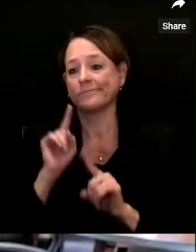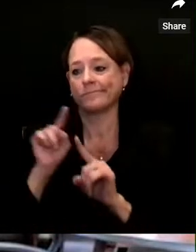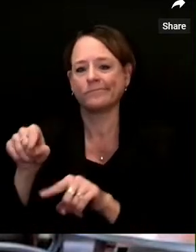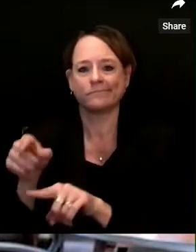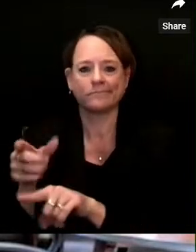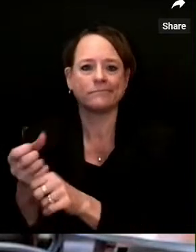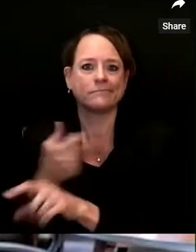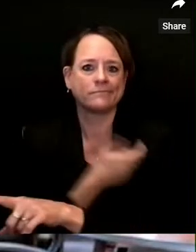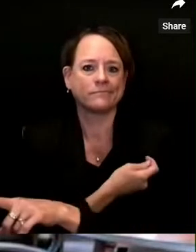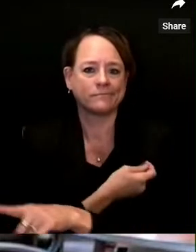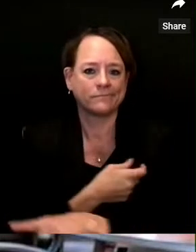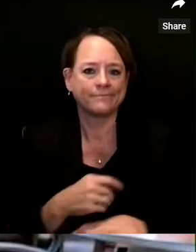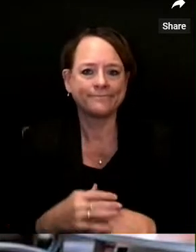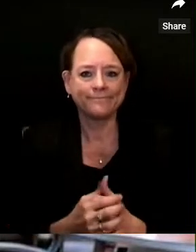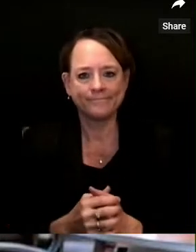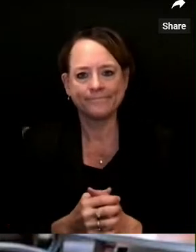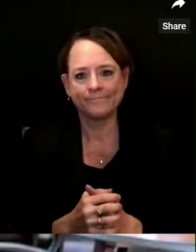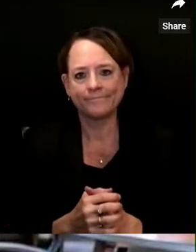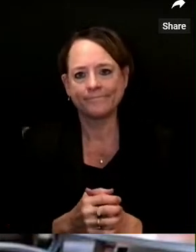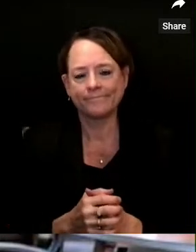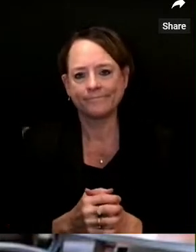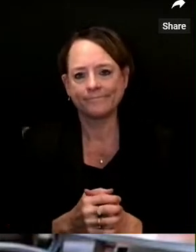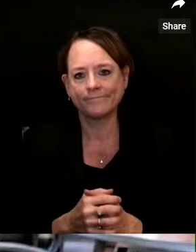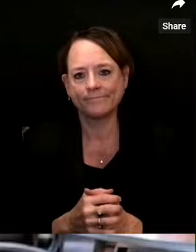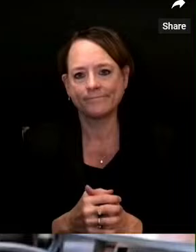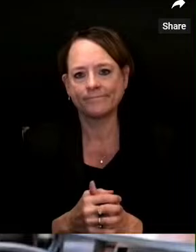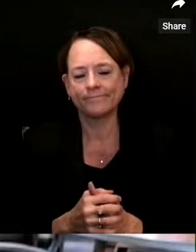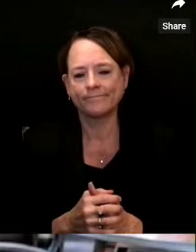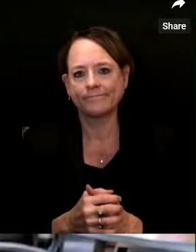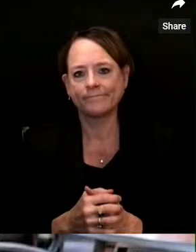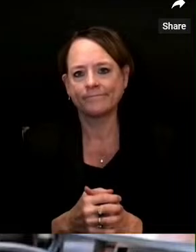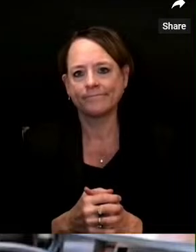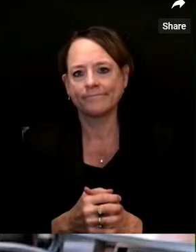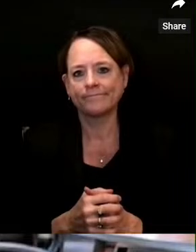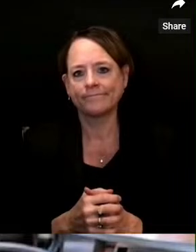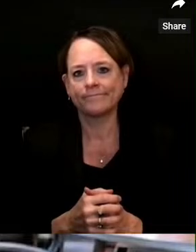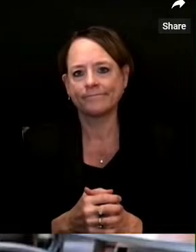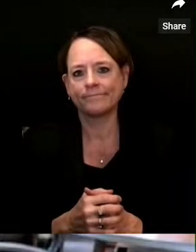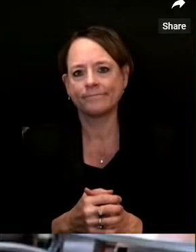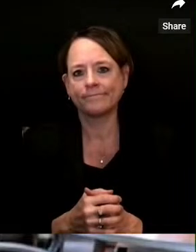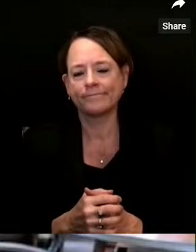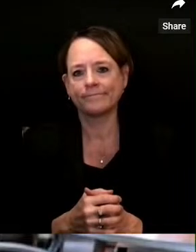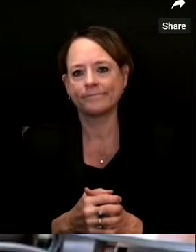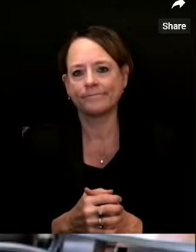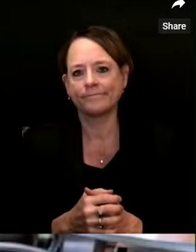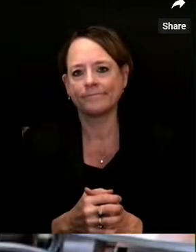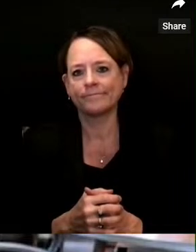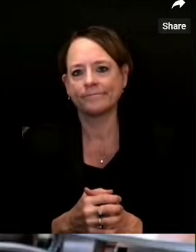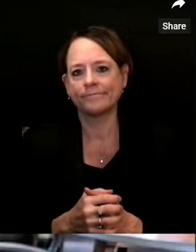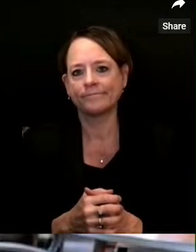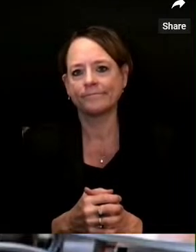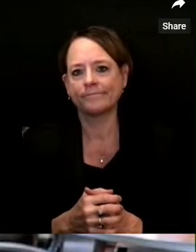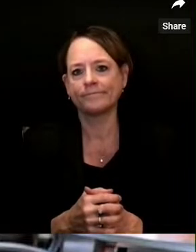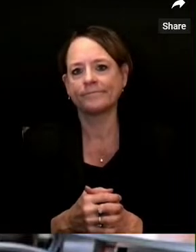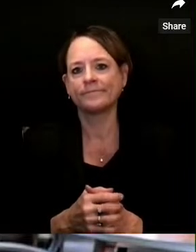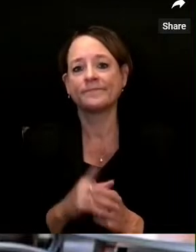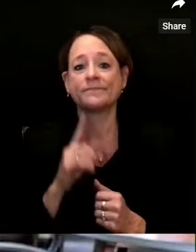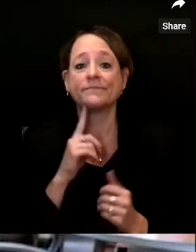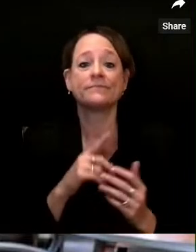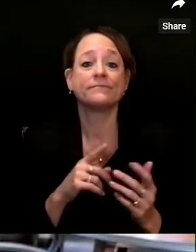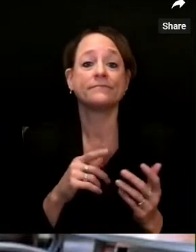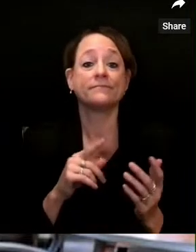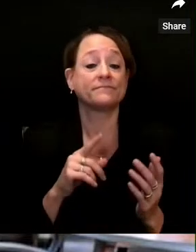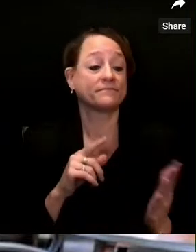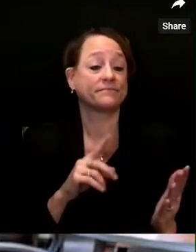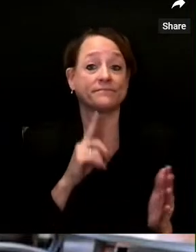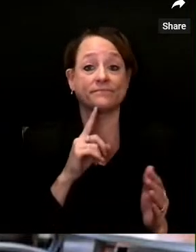the sort of sequence of steps will be very similar to what it is today for adult vaccination, where providers need to be signed